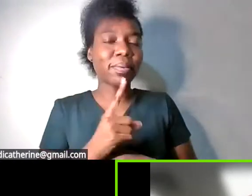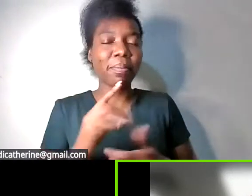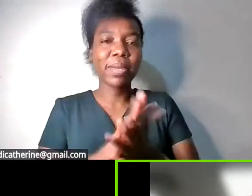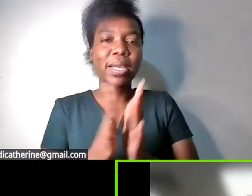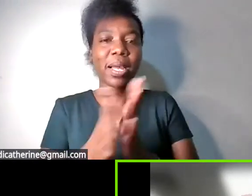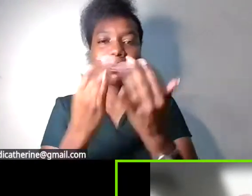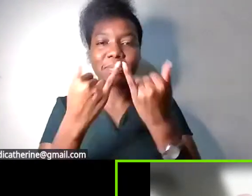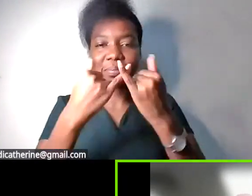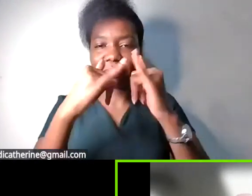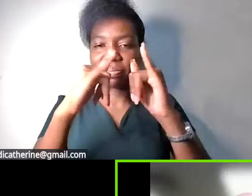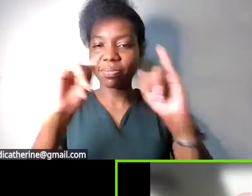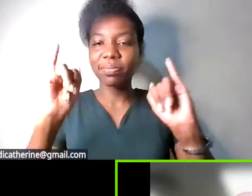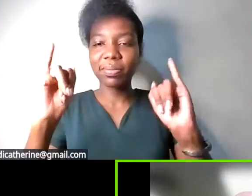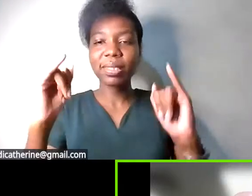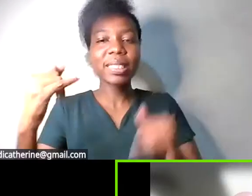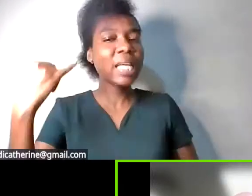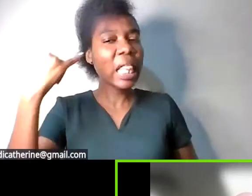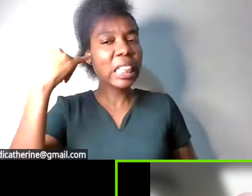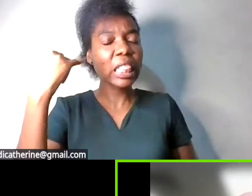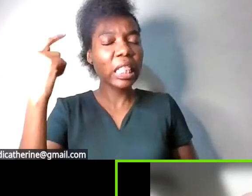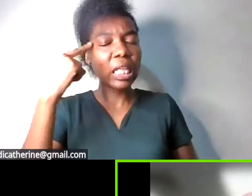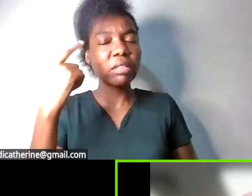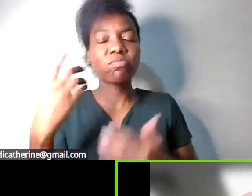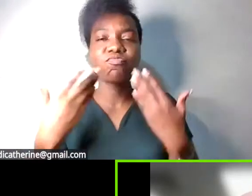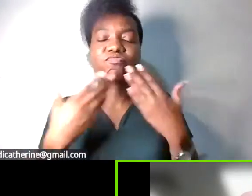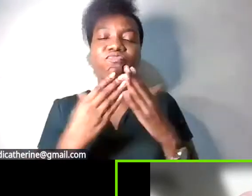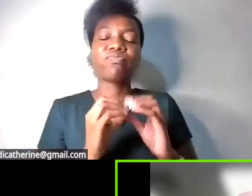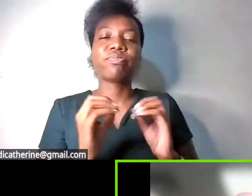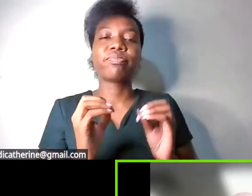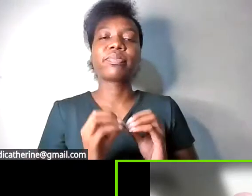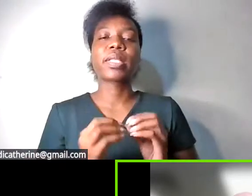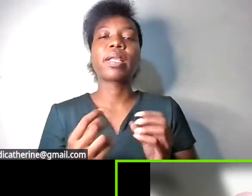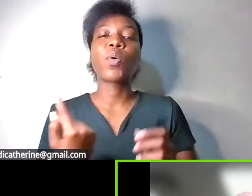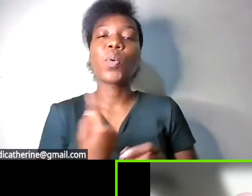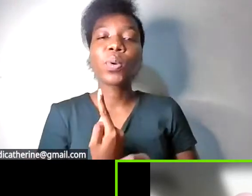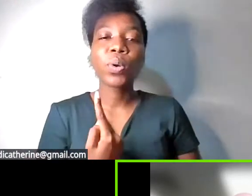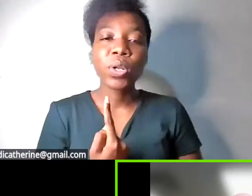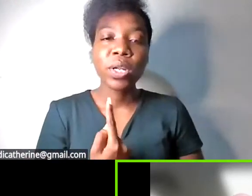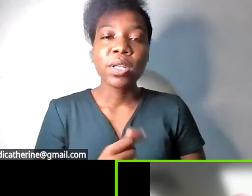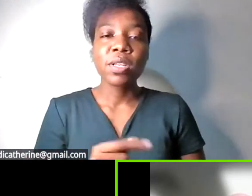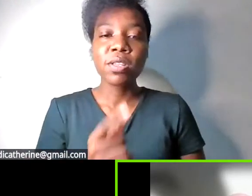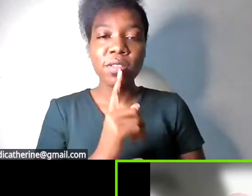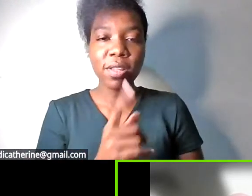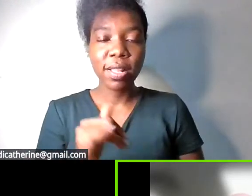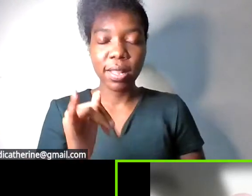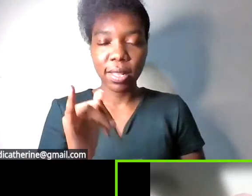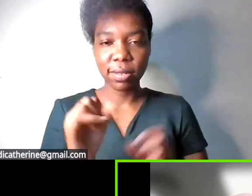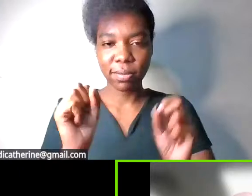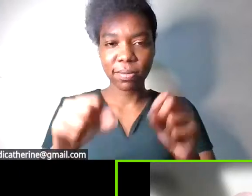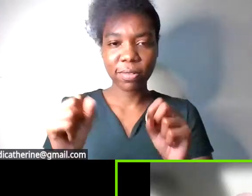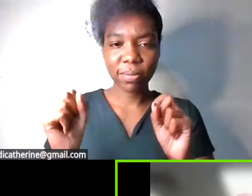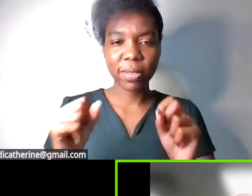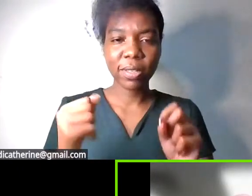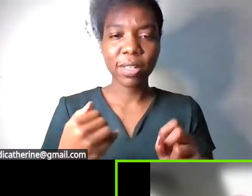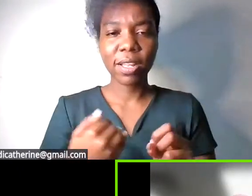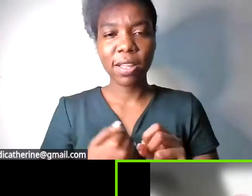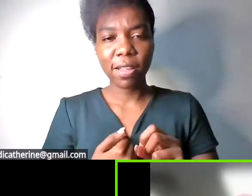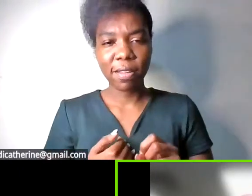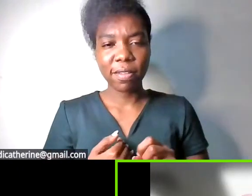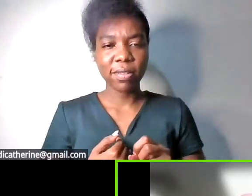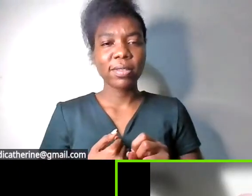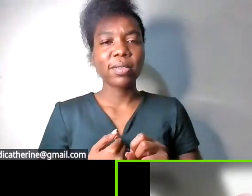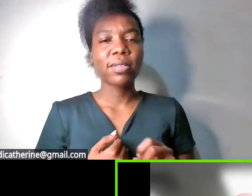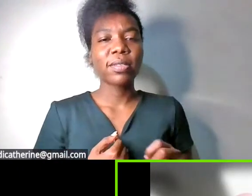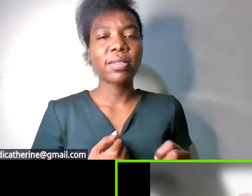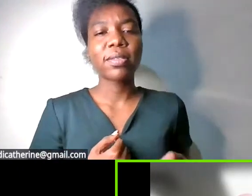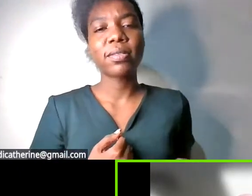thinkers. And his appreciation for diversity and innovation, you can see that he actually bring himself